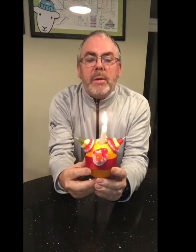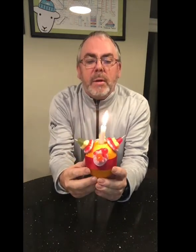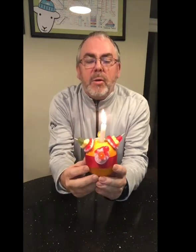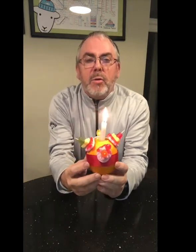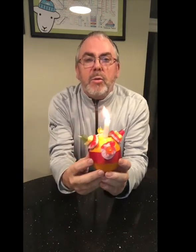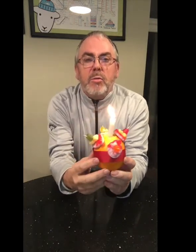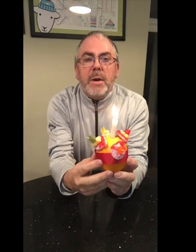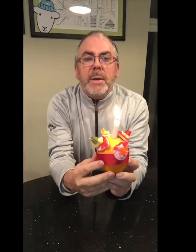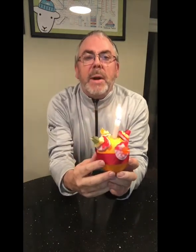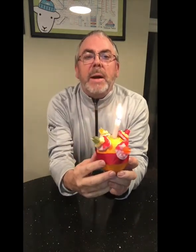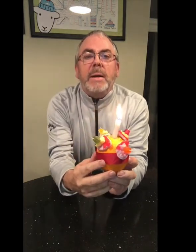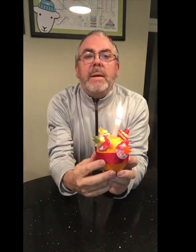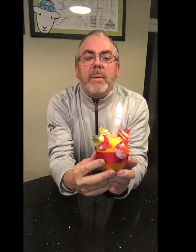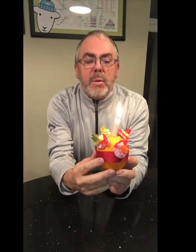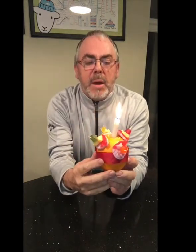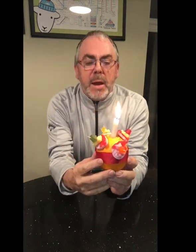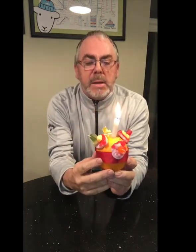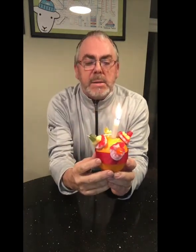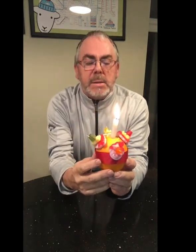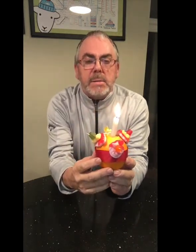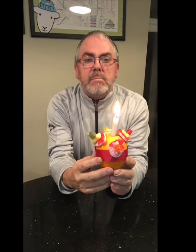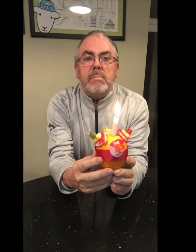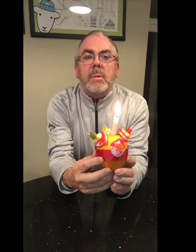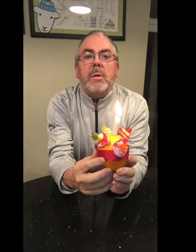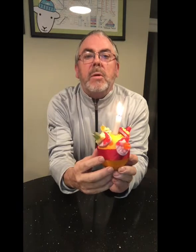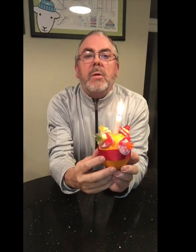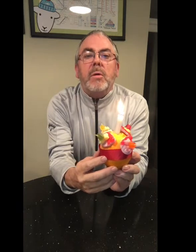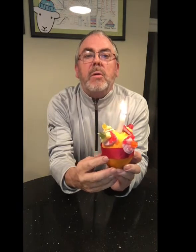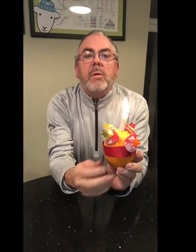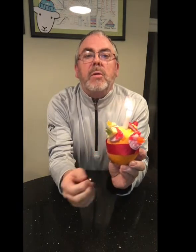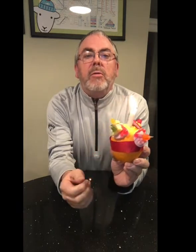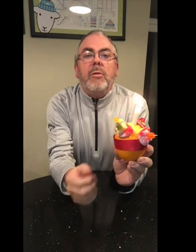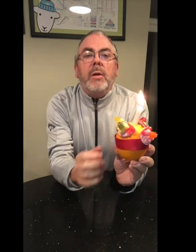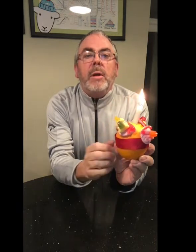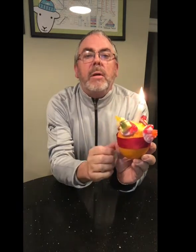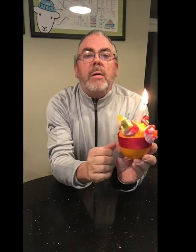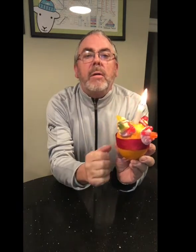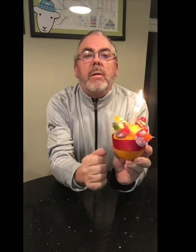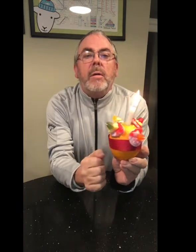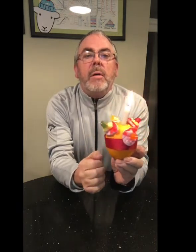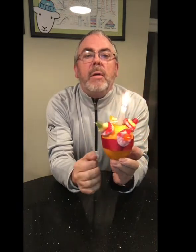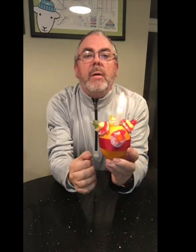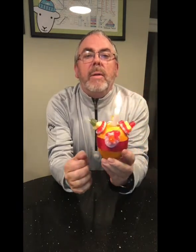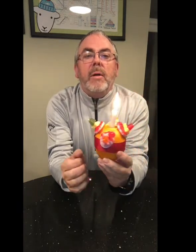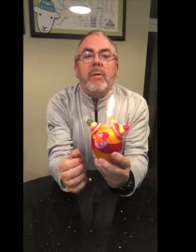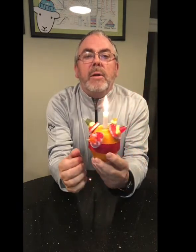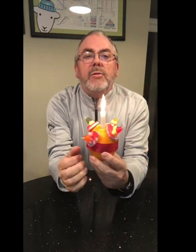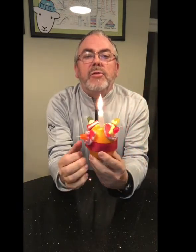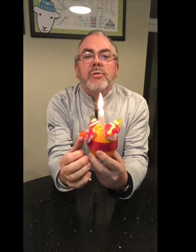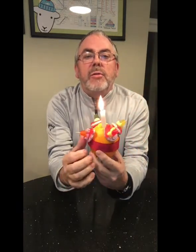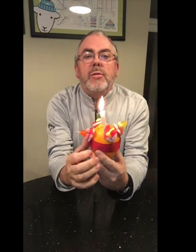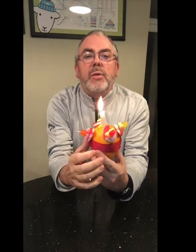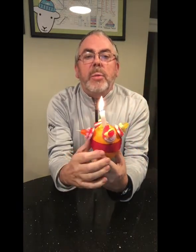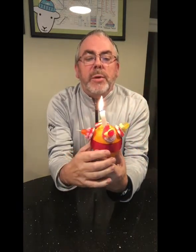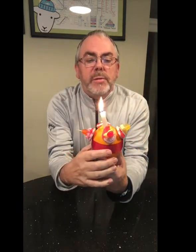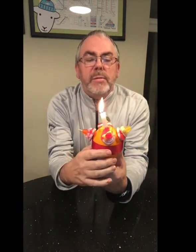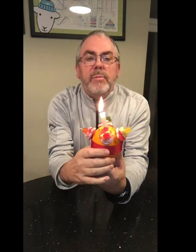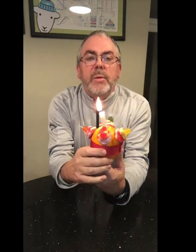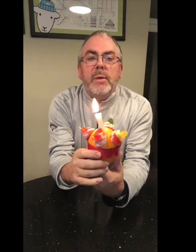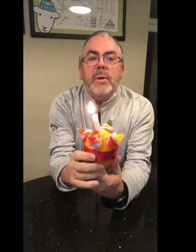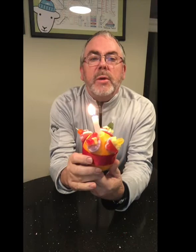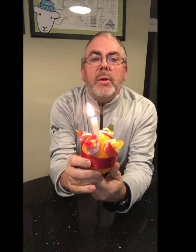one already made in my hands. Can you see the orange, the